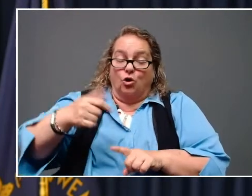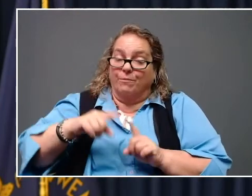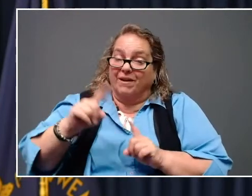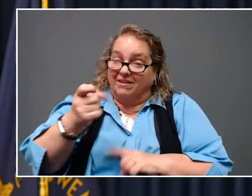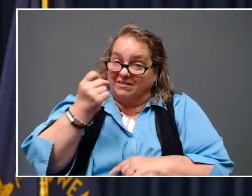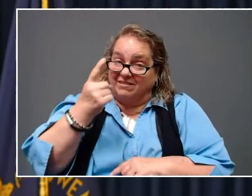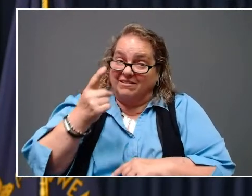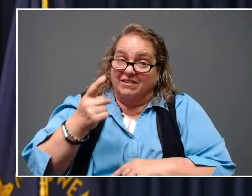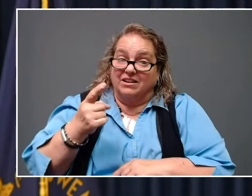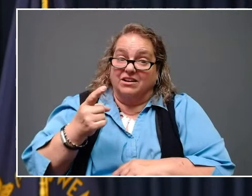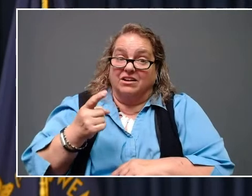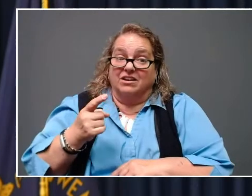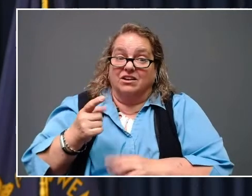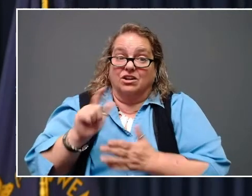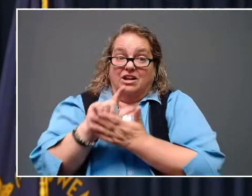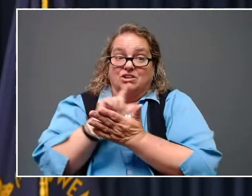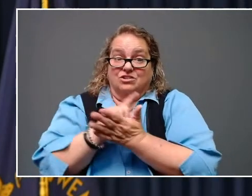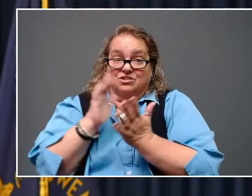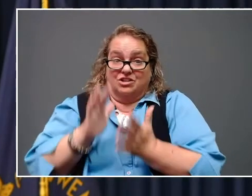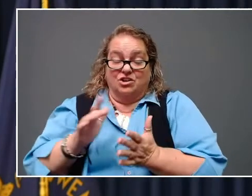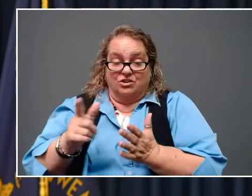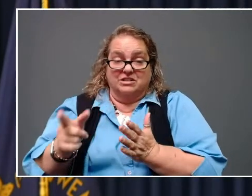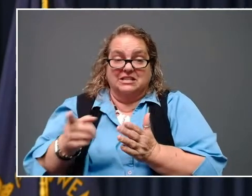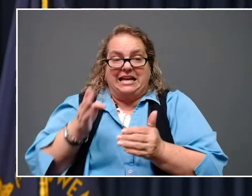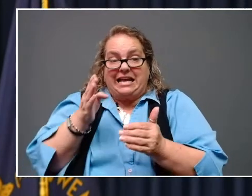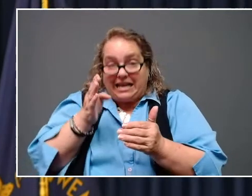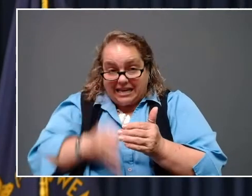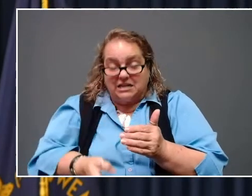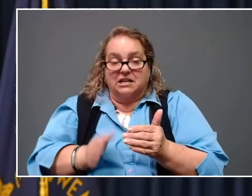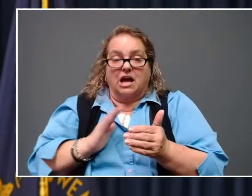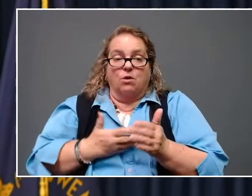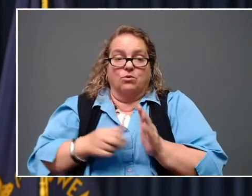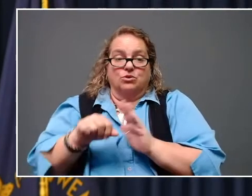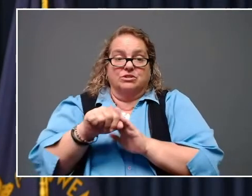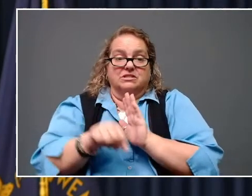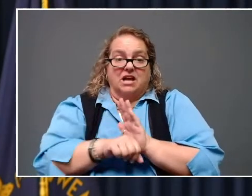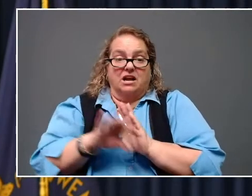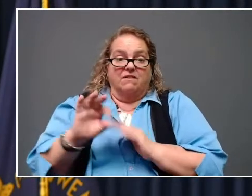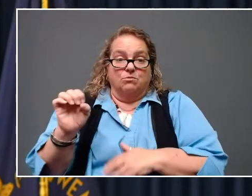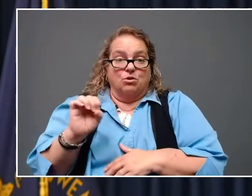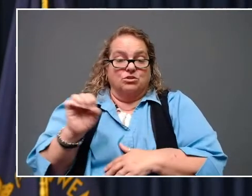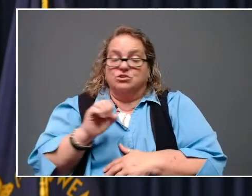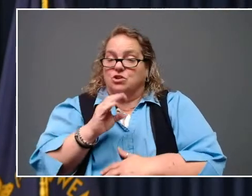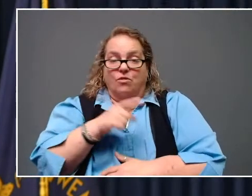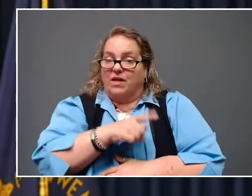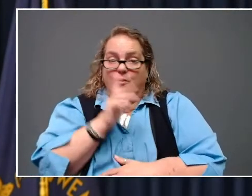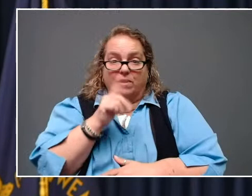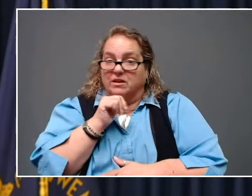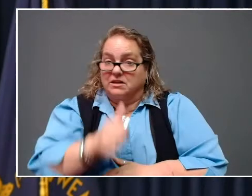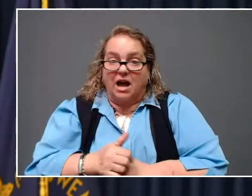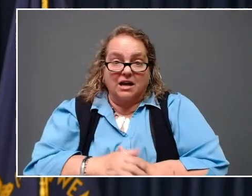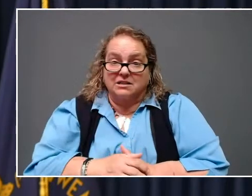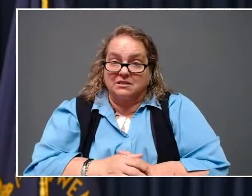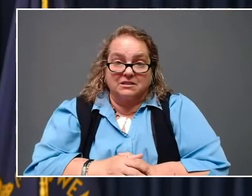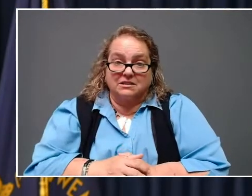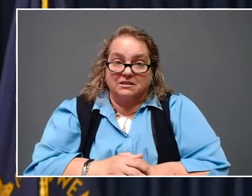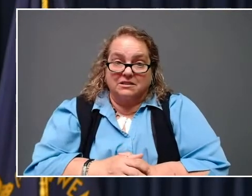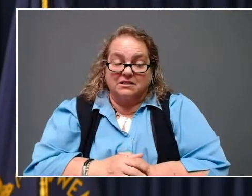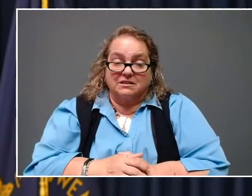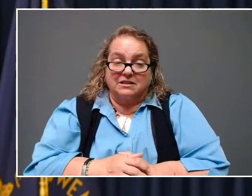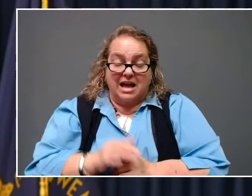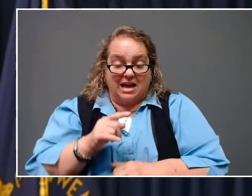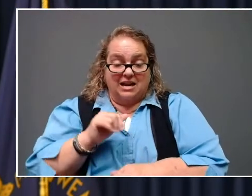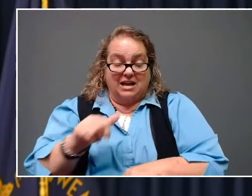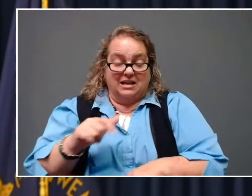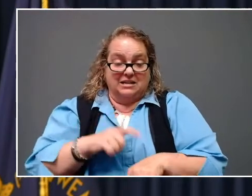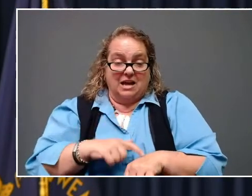ended our state of emergency, they won't. So at a time when people are